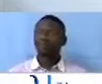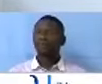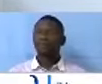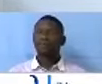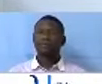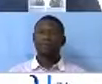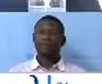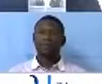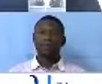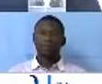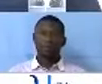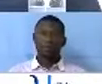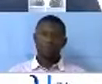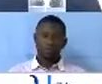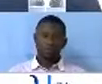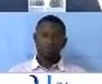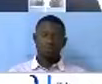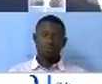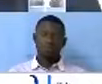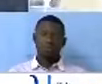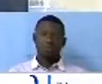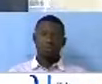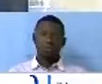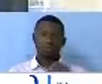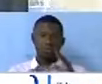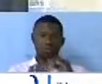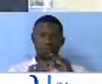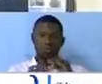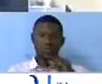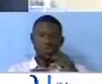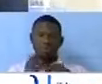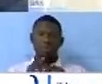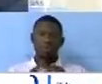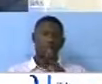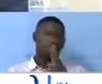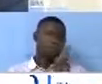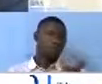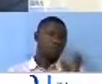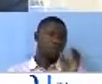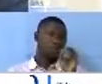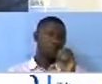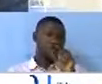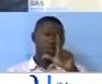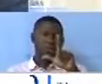Now let's talk about Holgam.